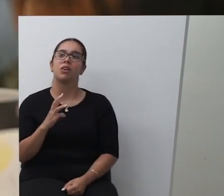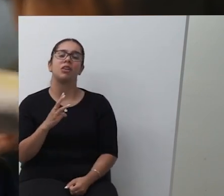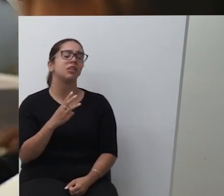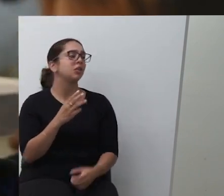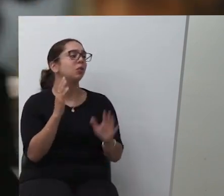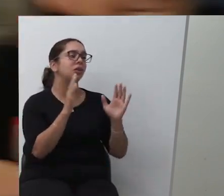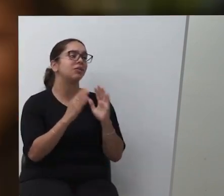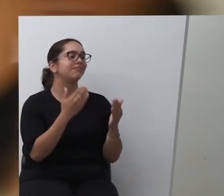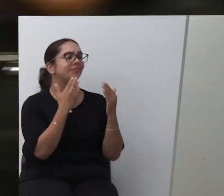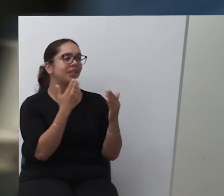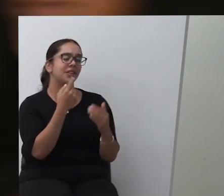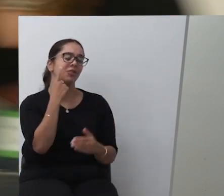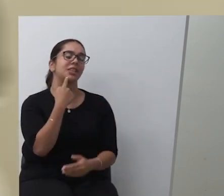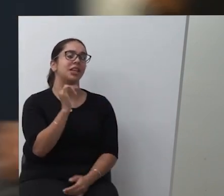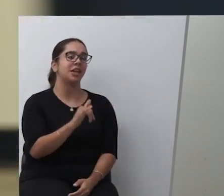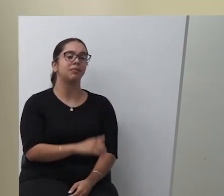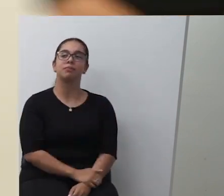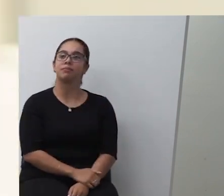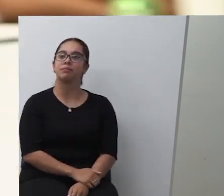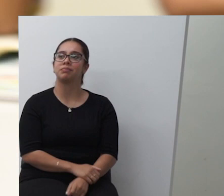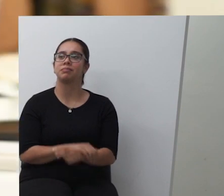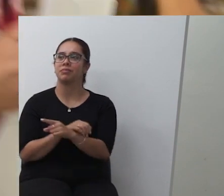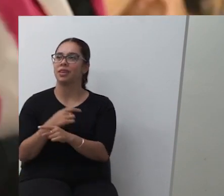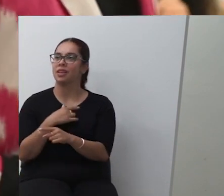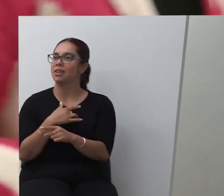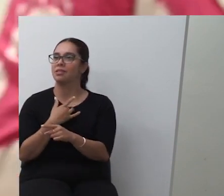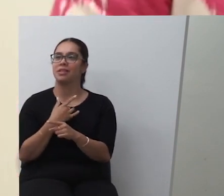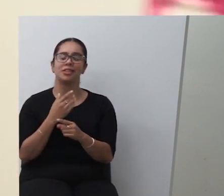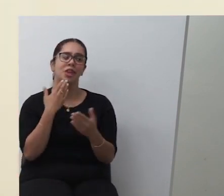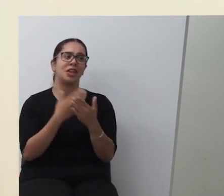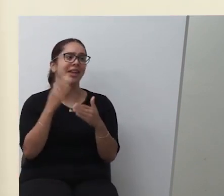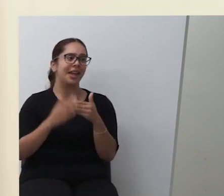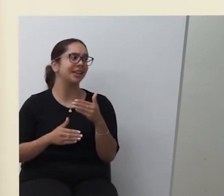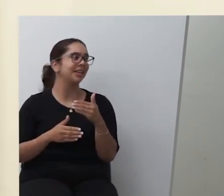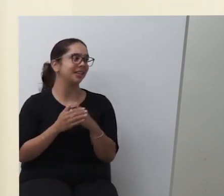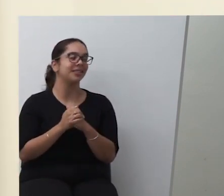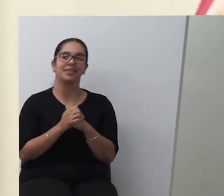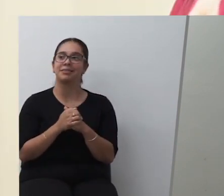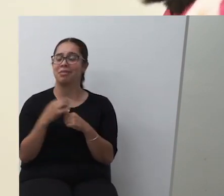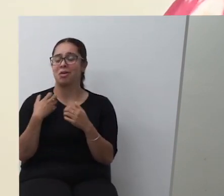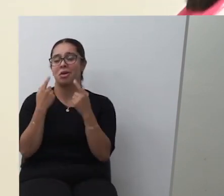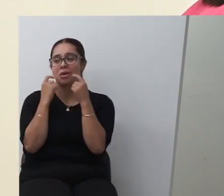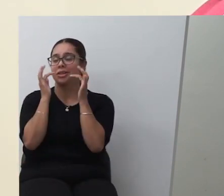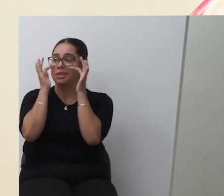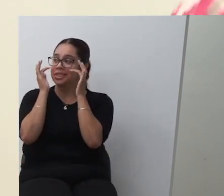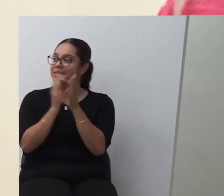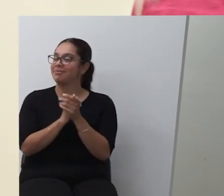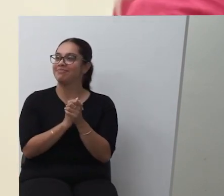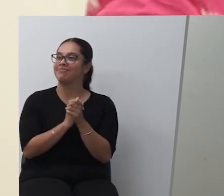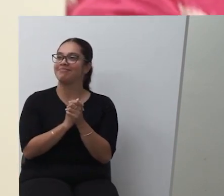you. Thank you for saying that. I feel like that's a great thing. I don't know if there's